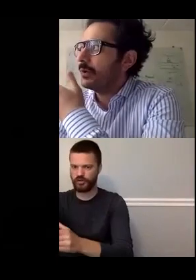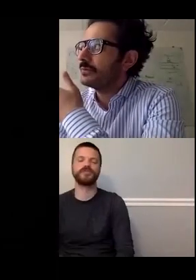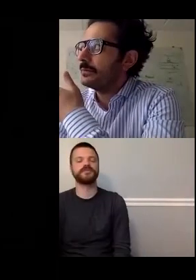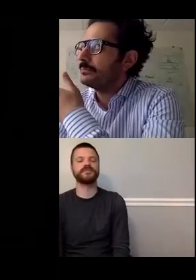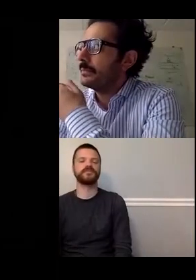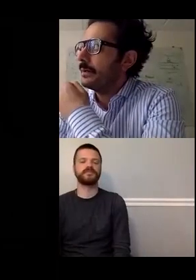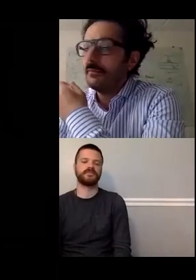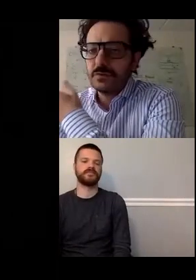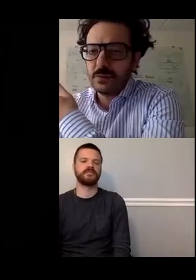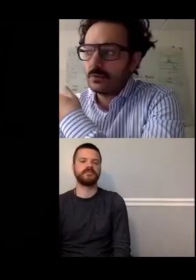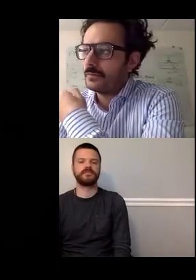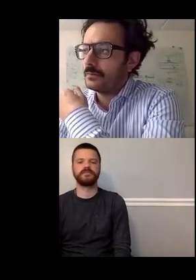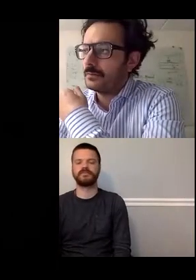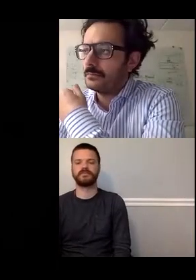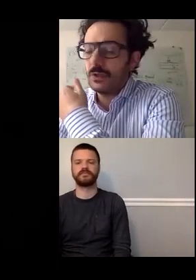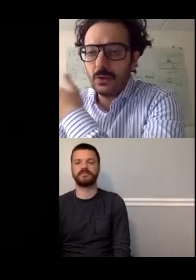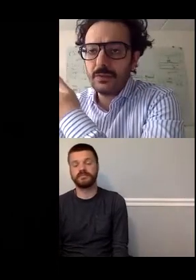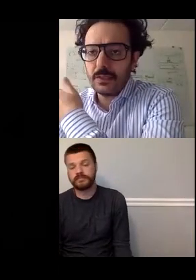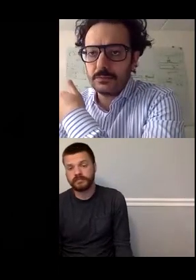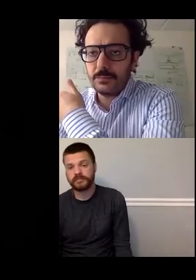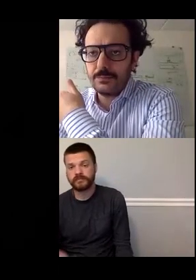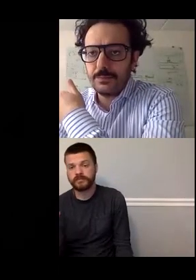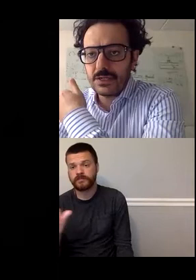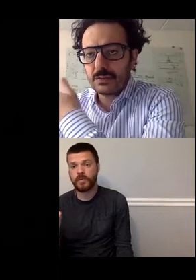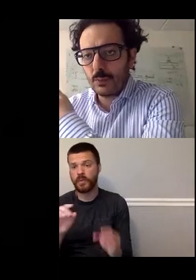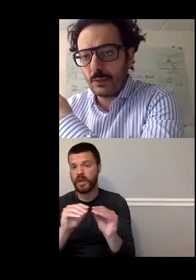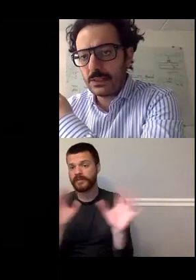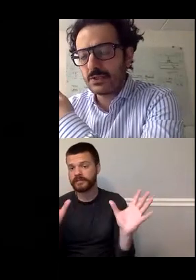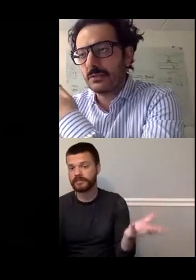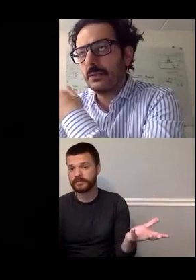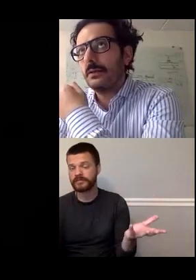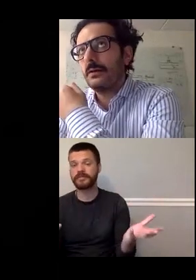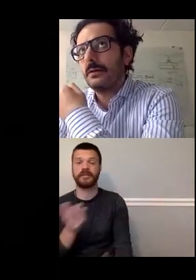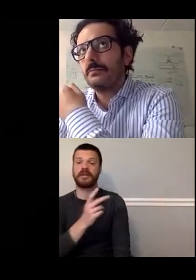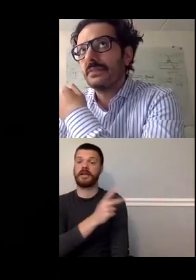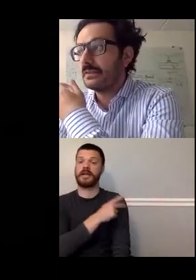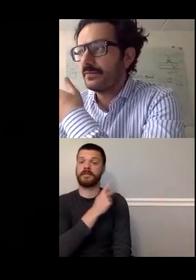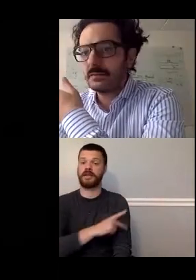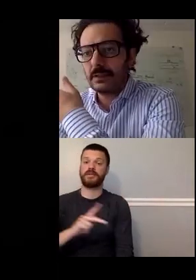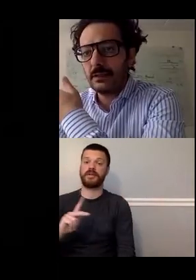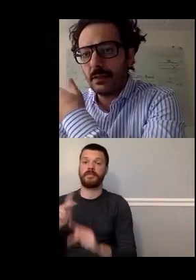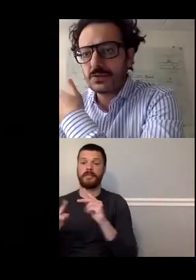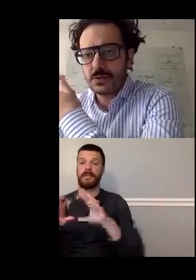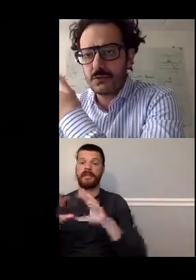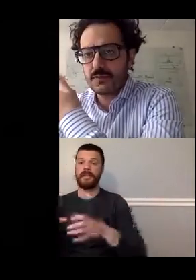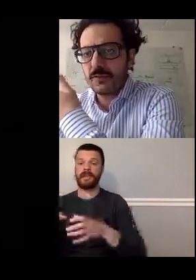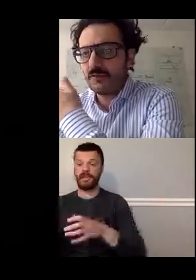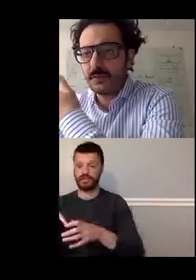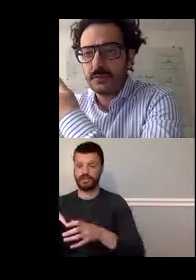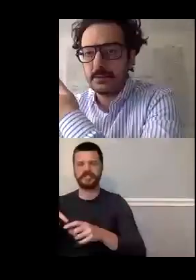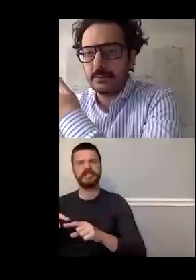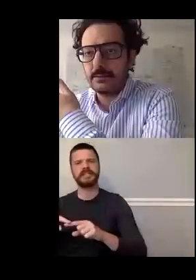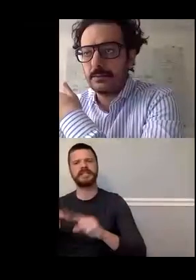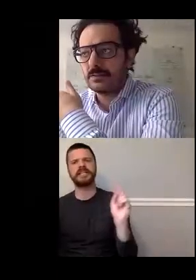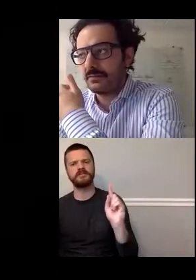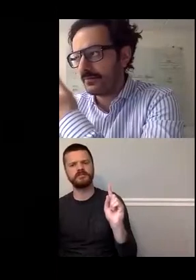that's also obvious because we know that the patient population is different, really, not just from the fact